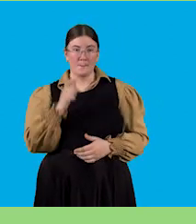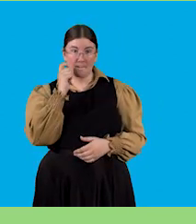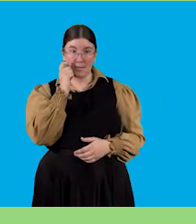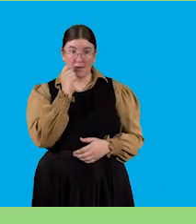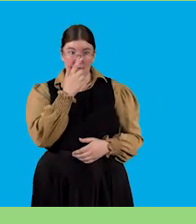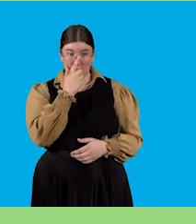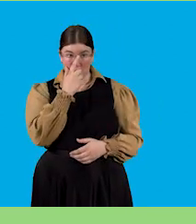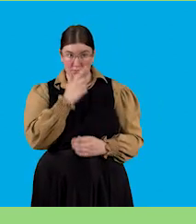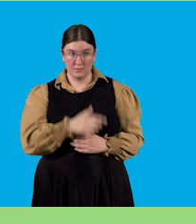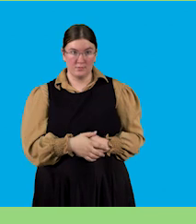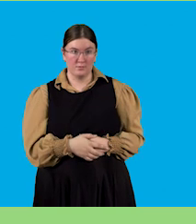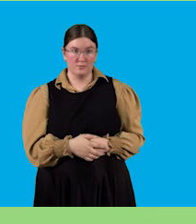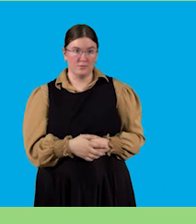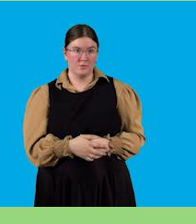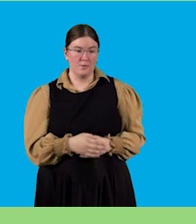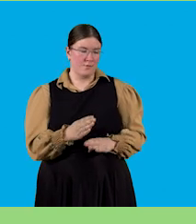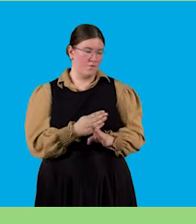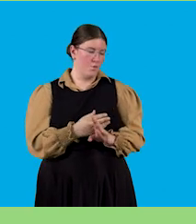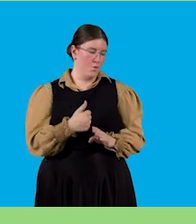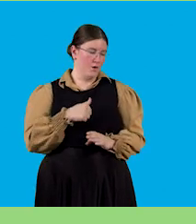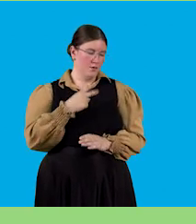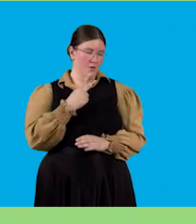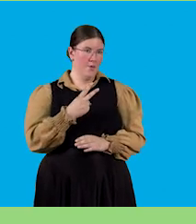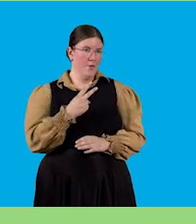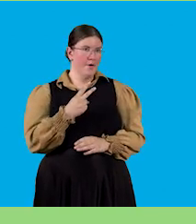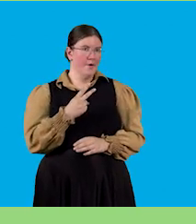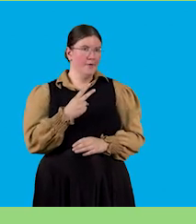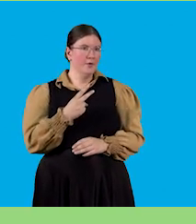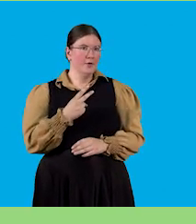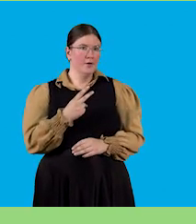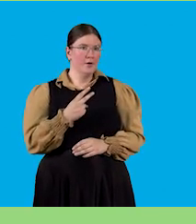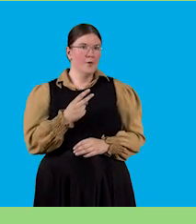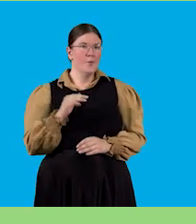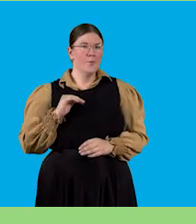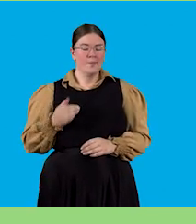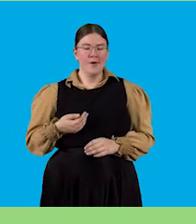Okay, in males, and there we had looked at